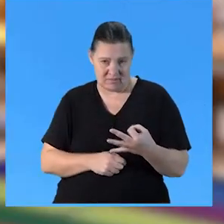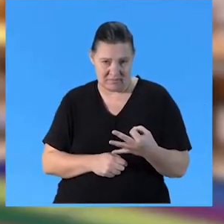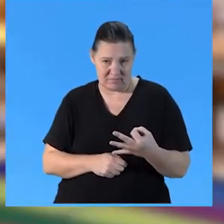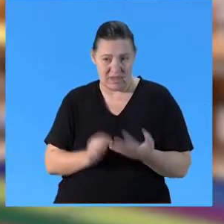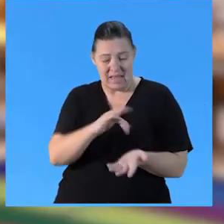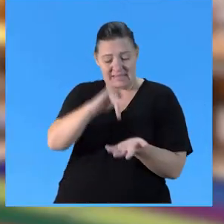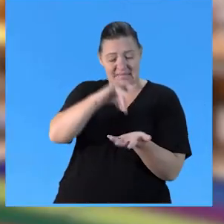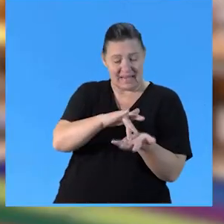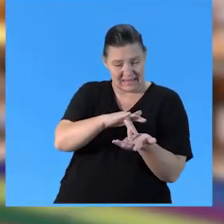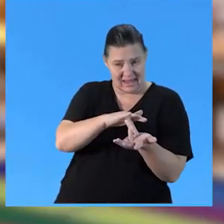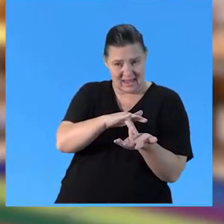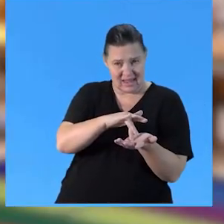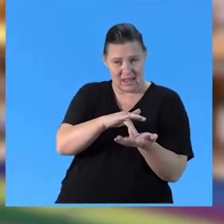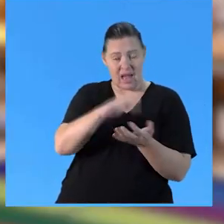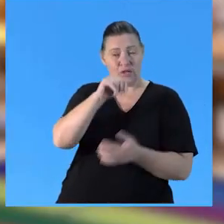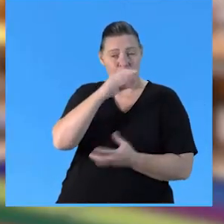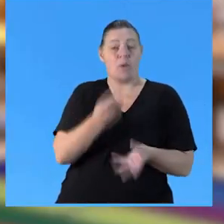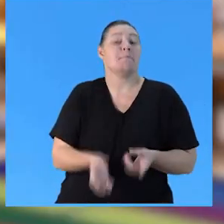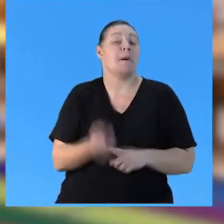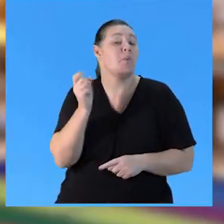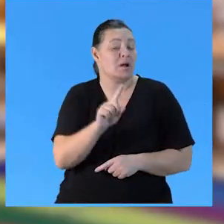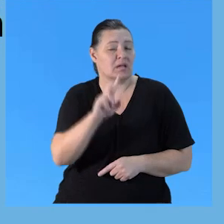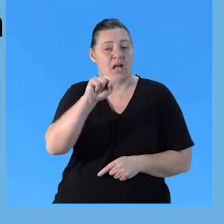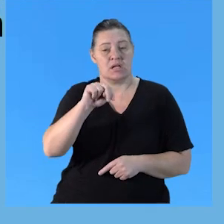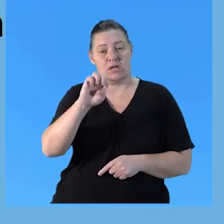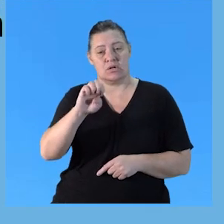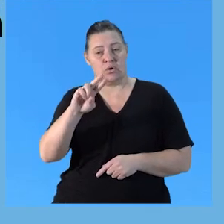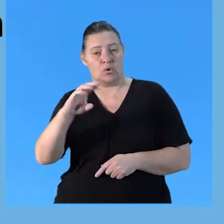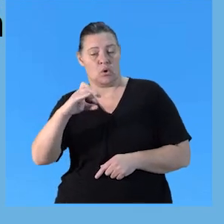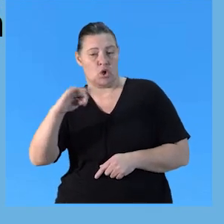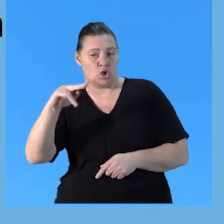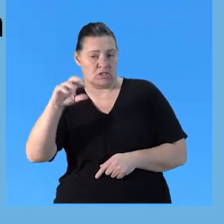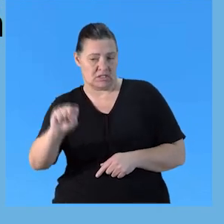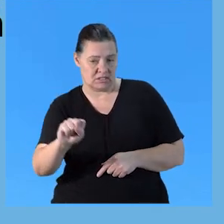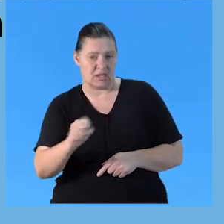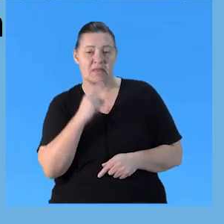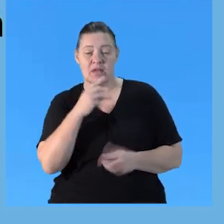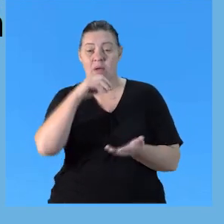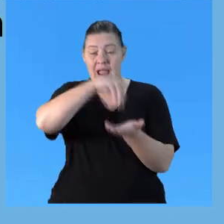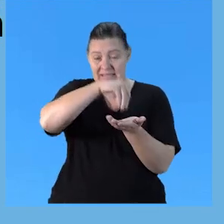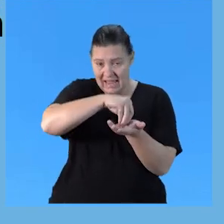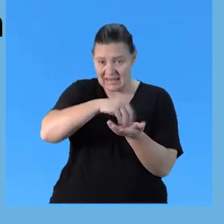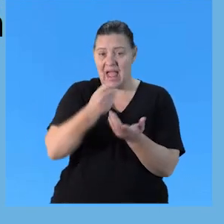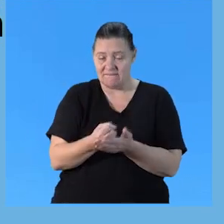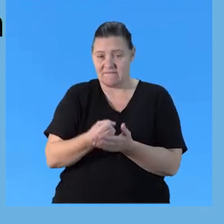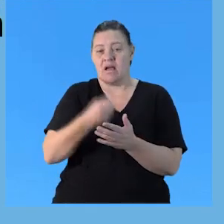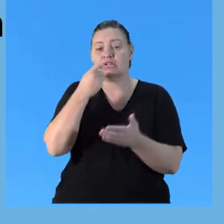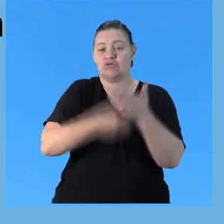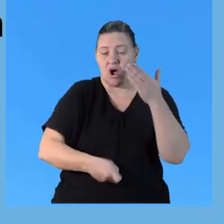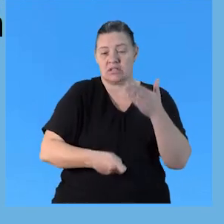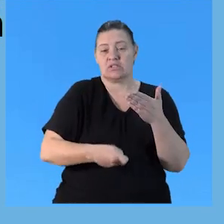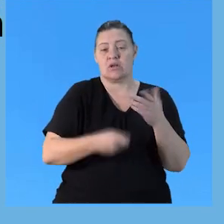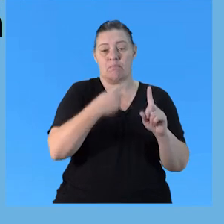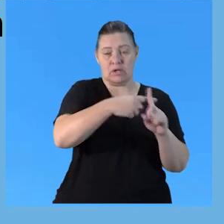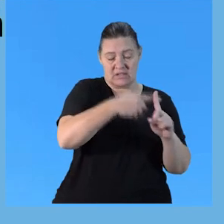the circuit, we close the switch. And closing the switch allows for these electrons, or for this electrical charge, to pass through the bulb, being